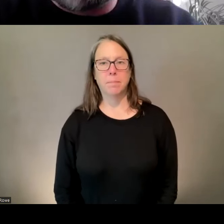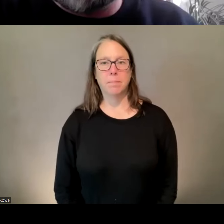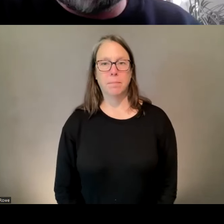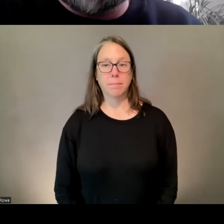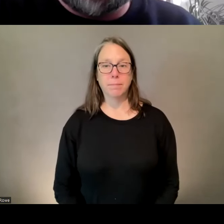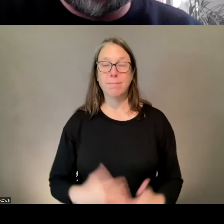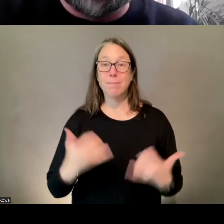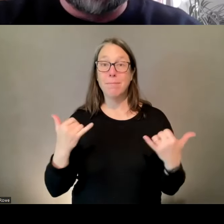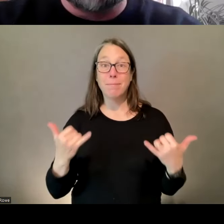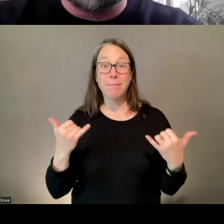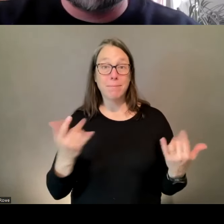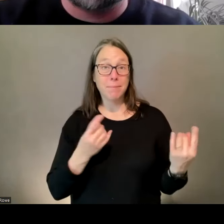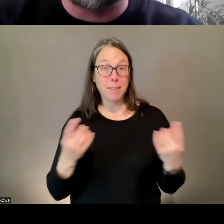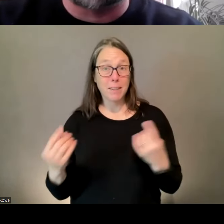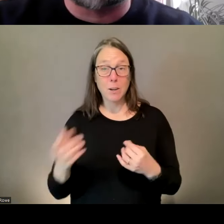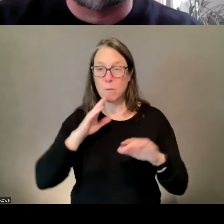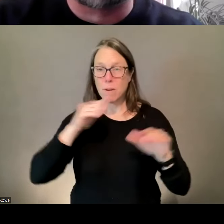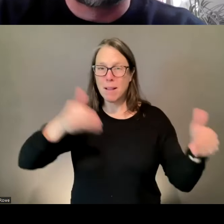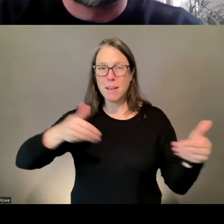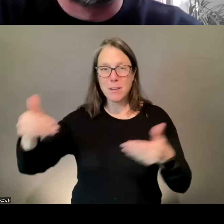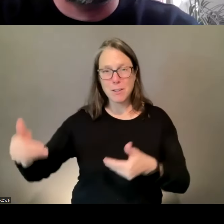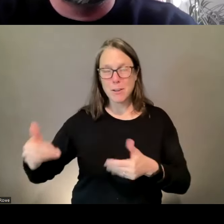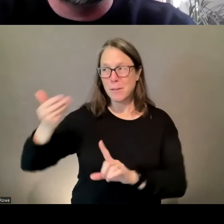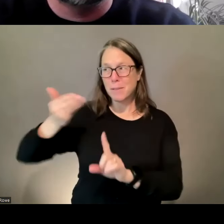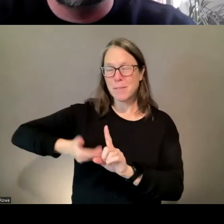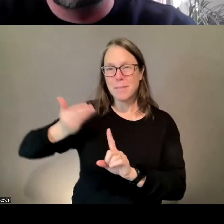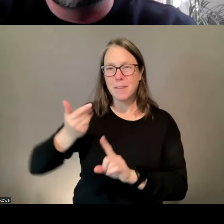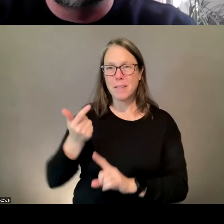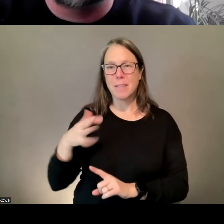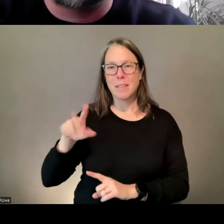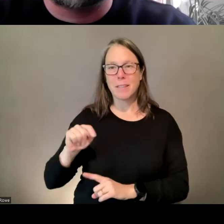Okay, so next I am going to introduce you all today's guest speakers.